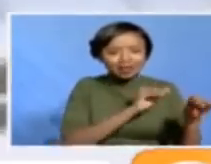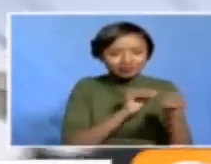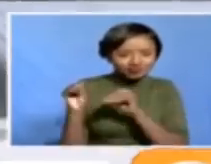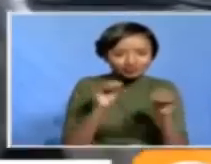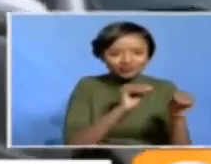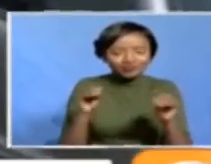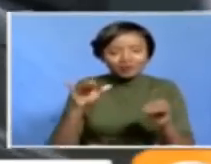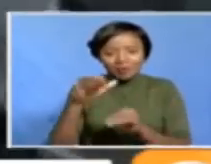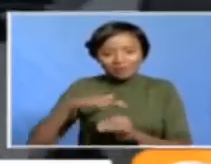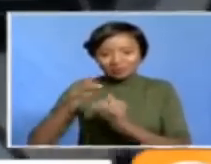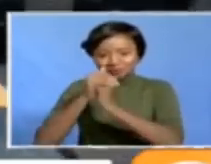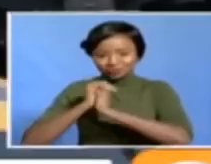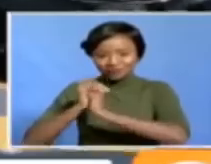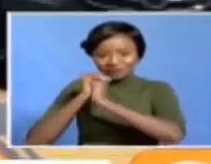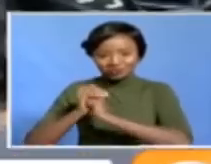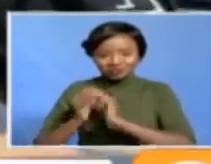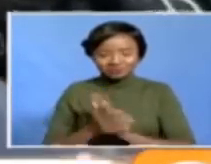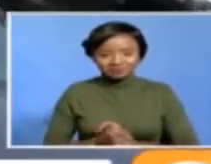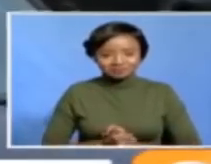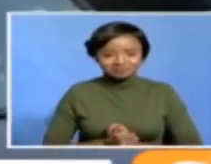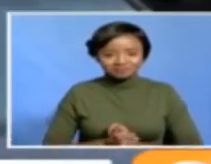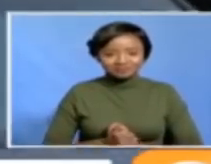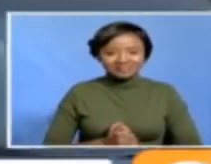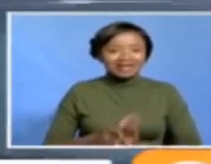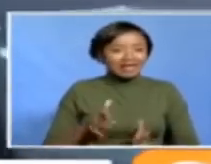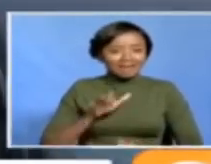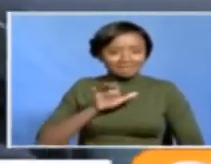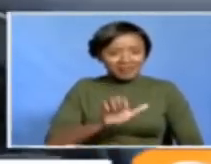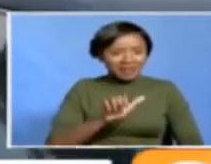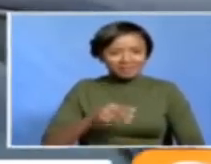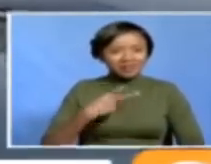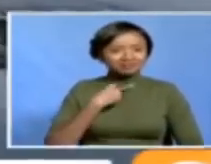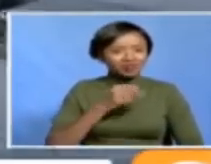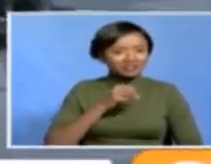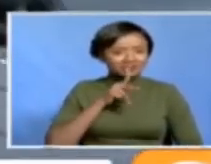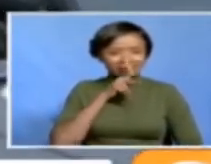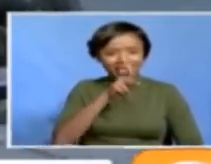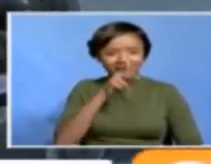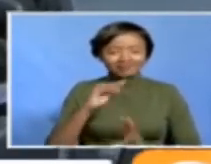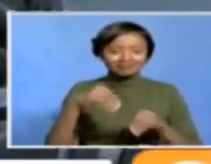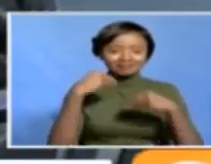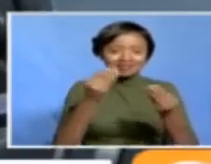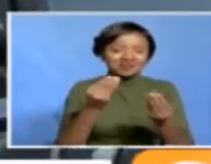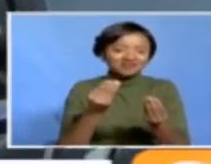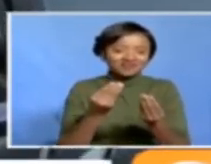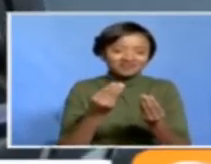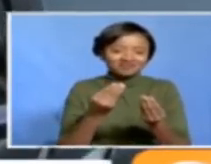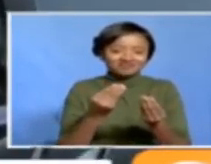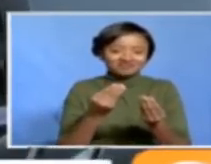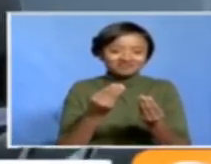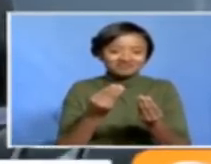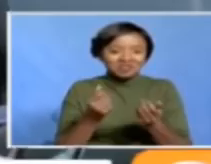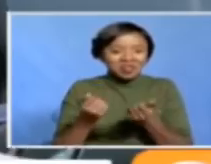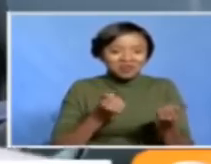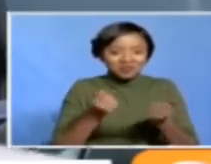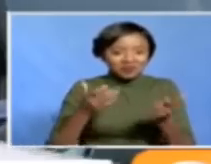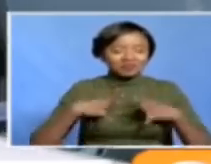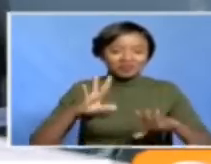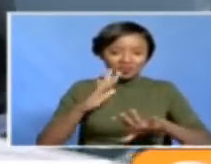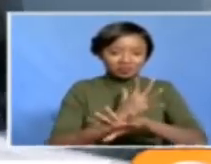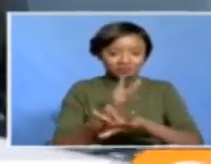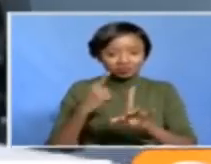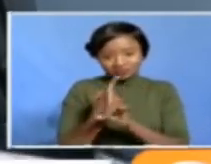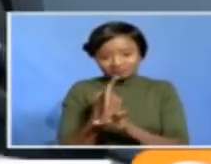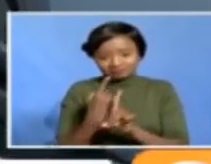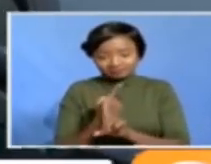worship. The sound of car horns provides road users with a familiar soundtrack. But